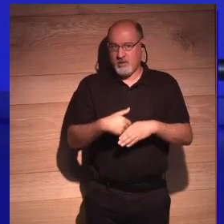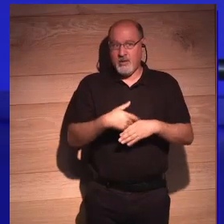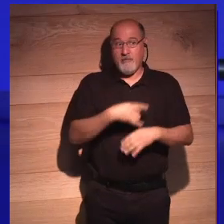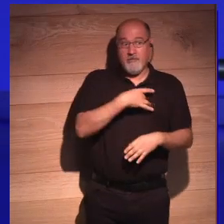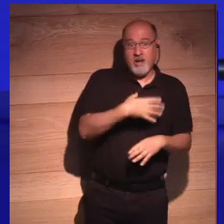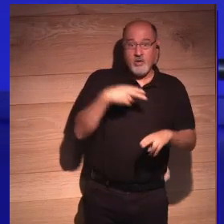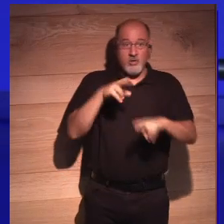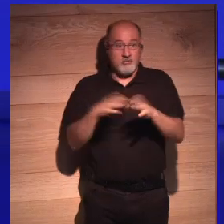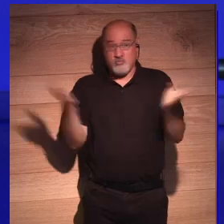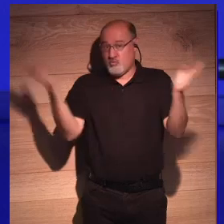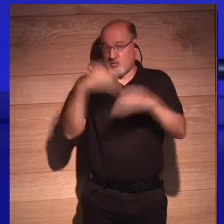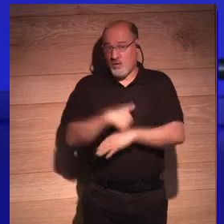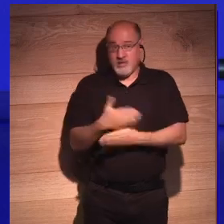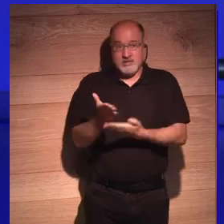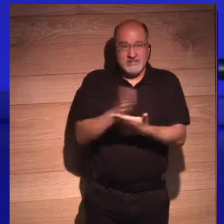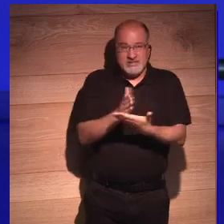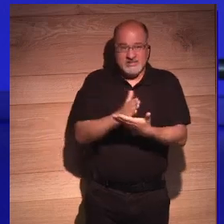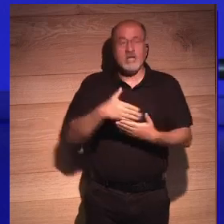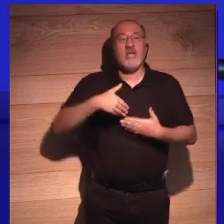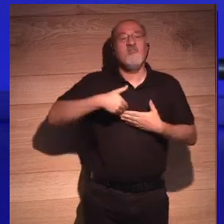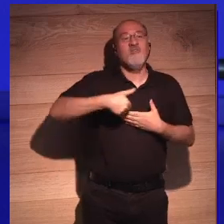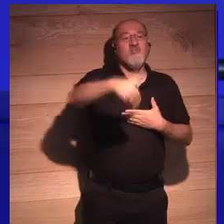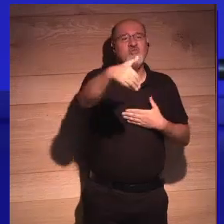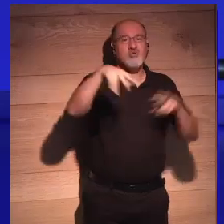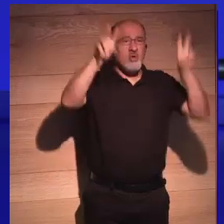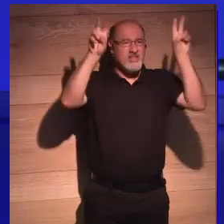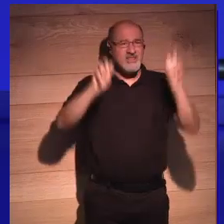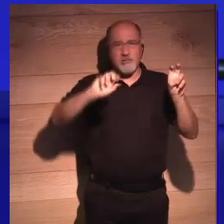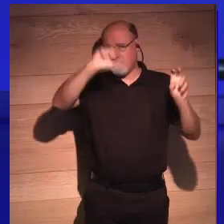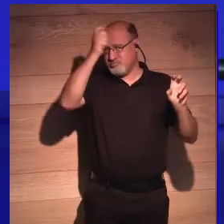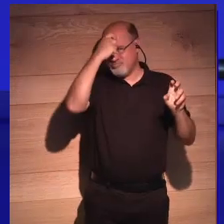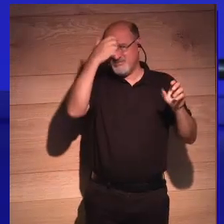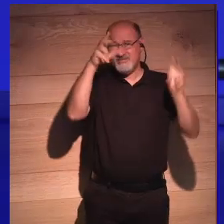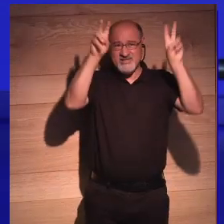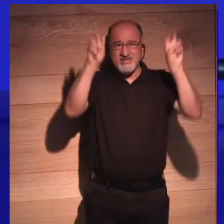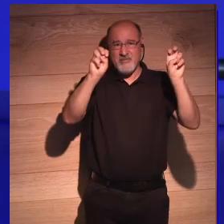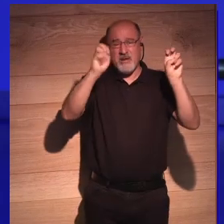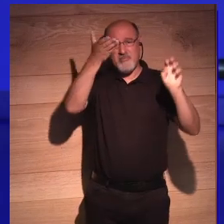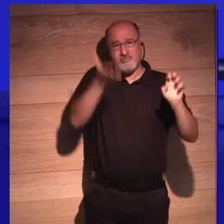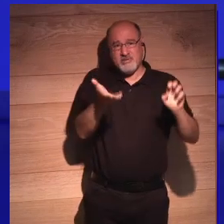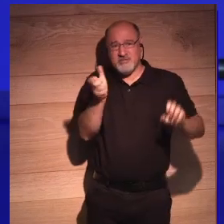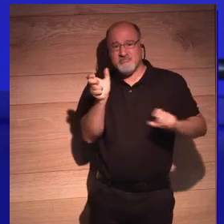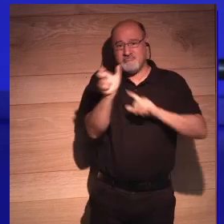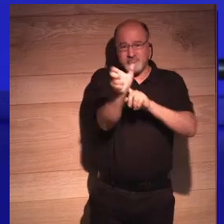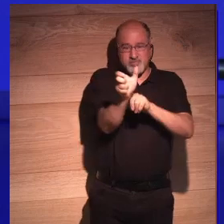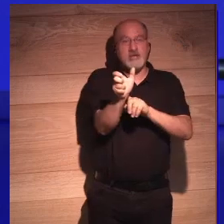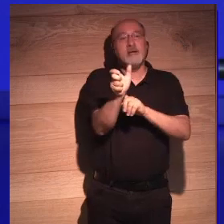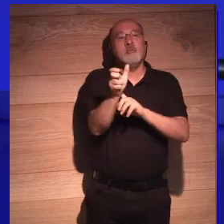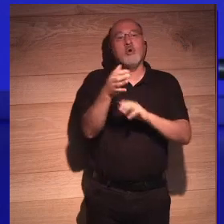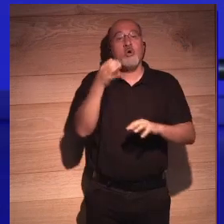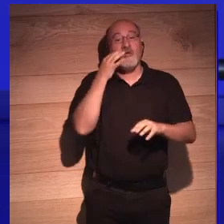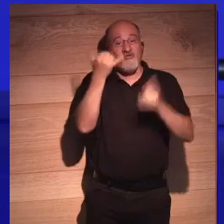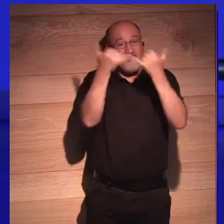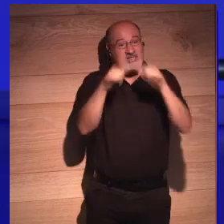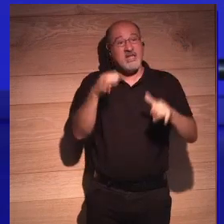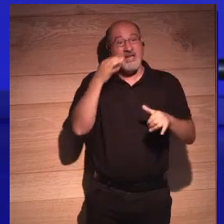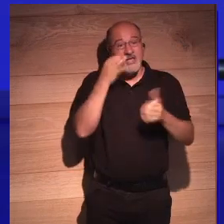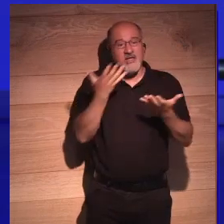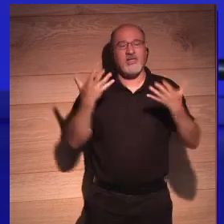so radical. The future is the main theme for this festival, devoted to